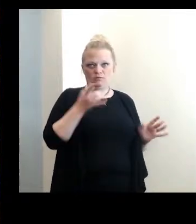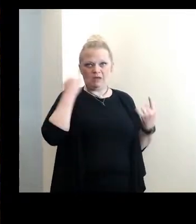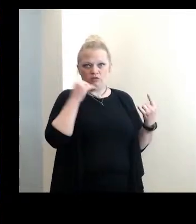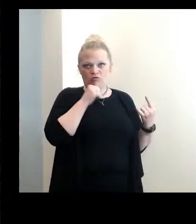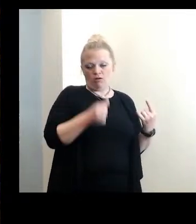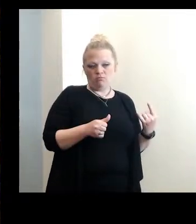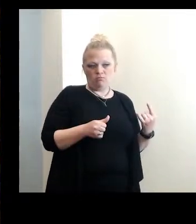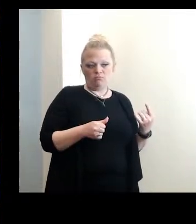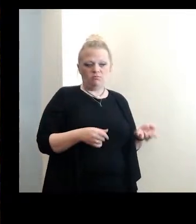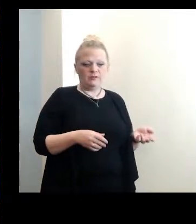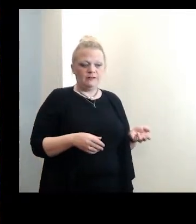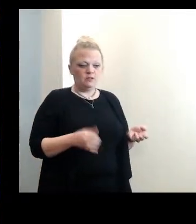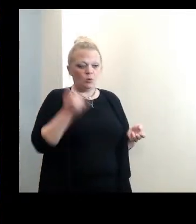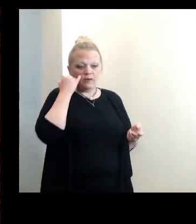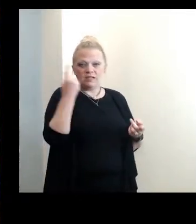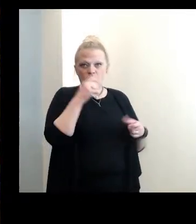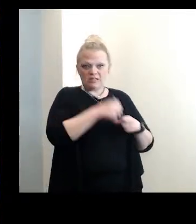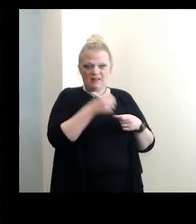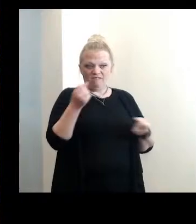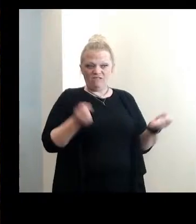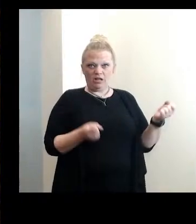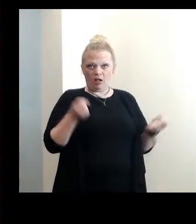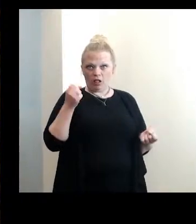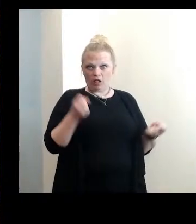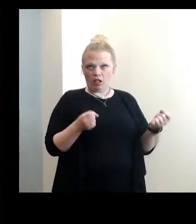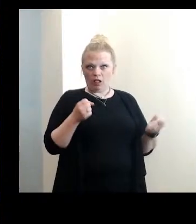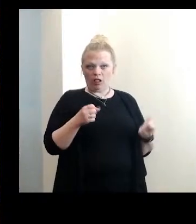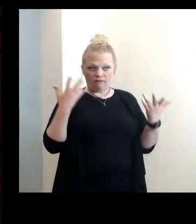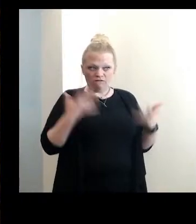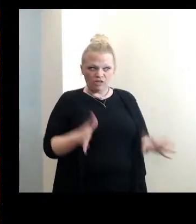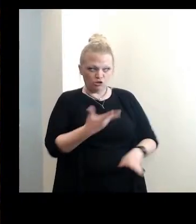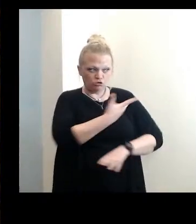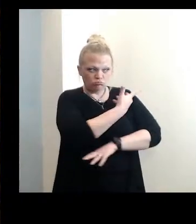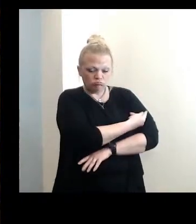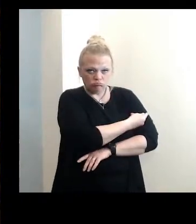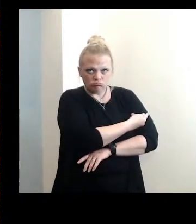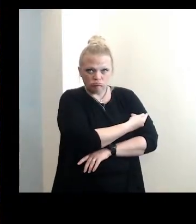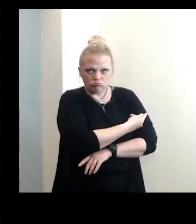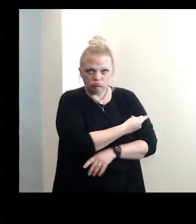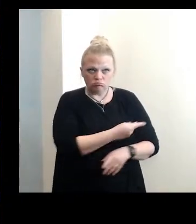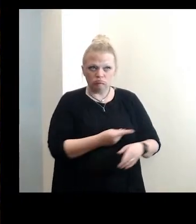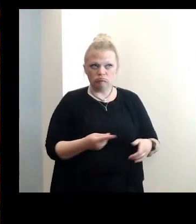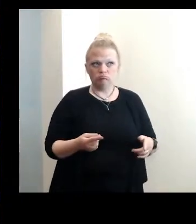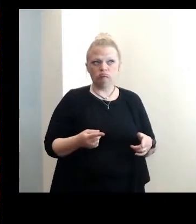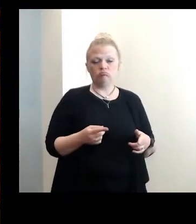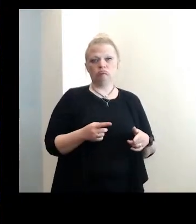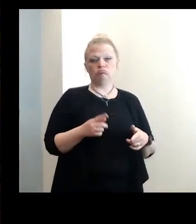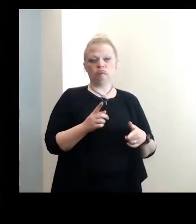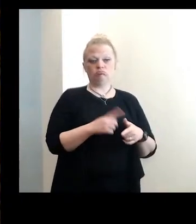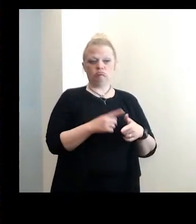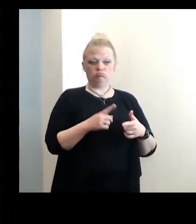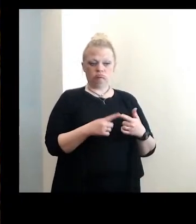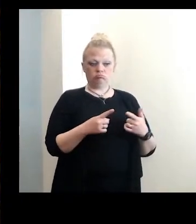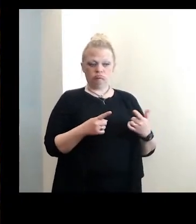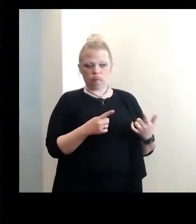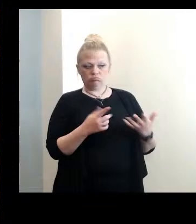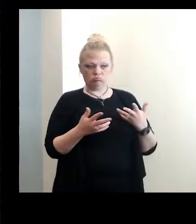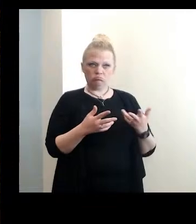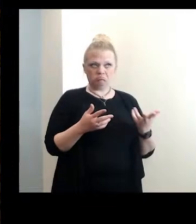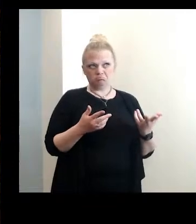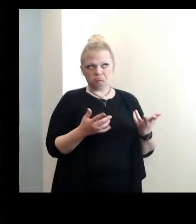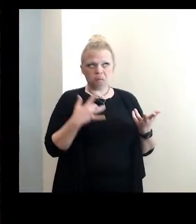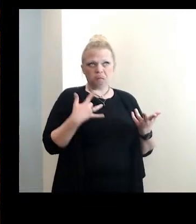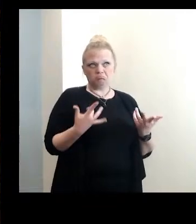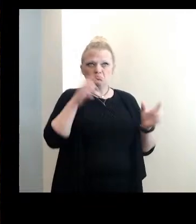If somebody's in a vehicle and they're fully vaccinated, it's arguable that they could go without